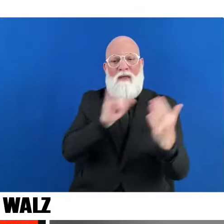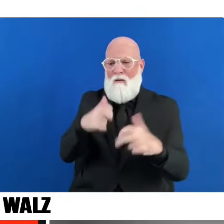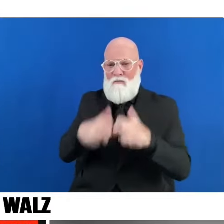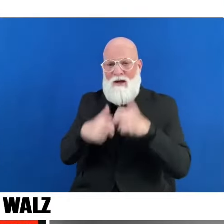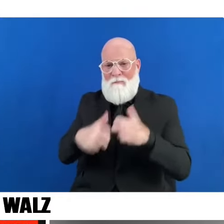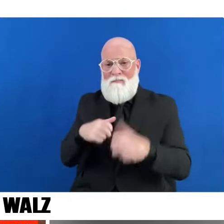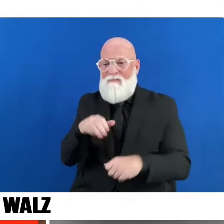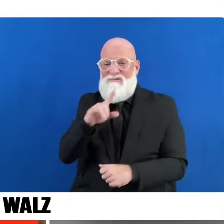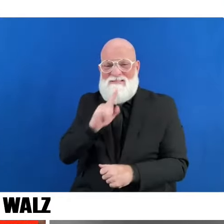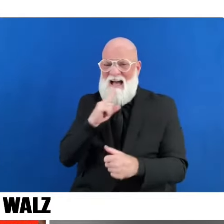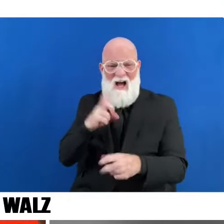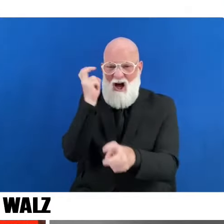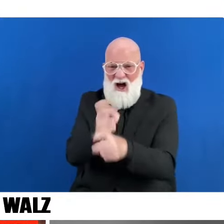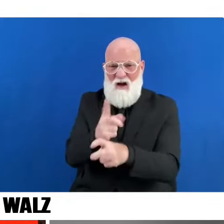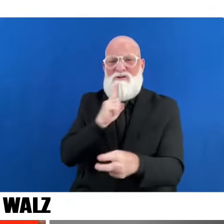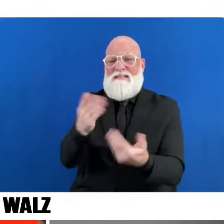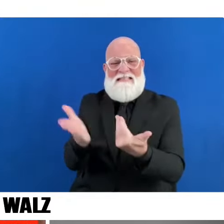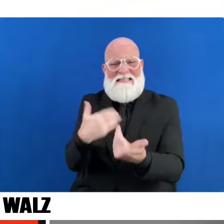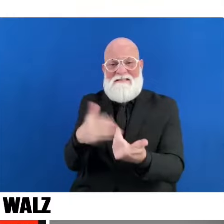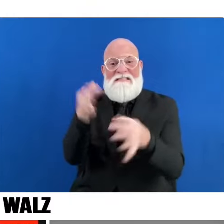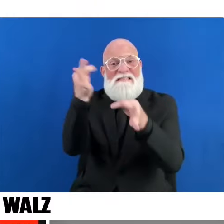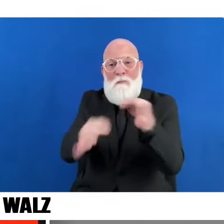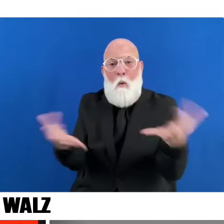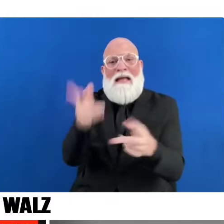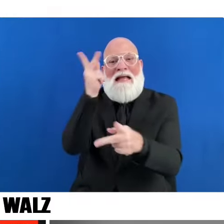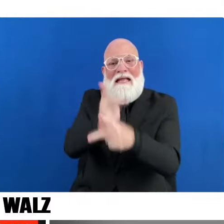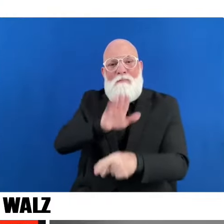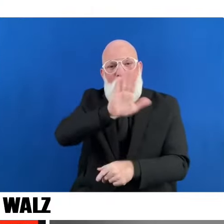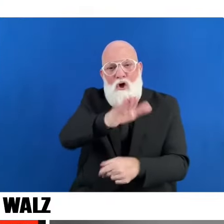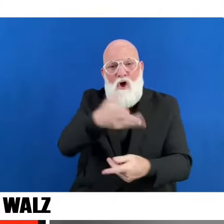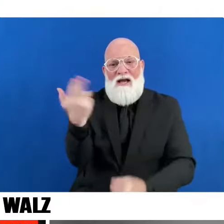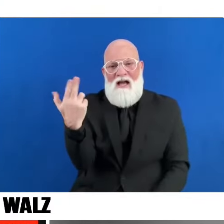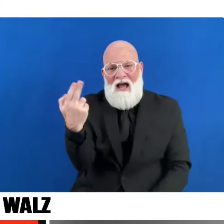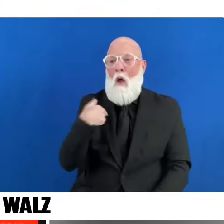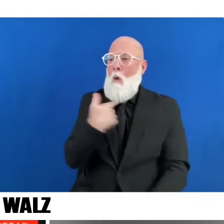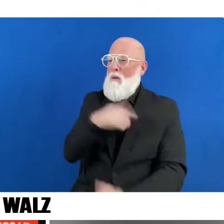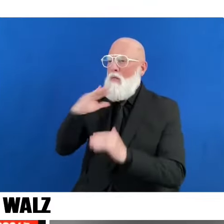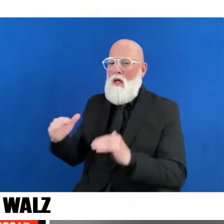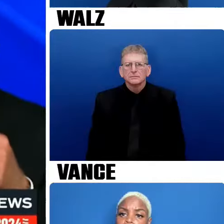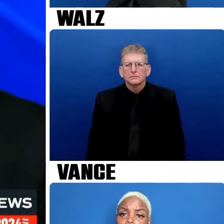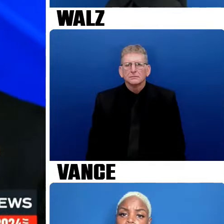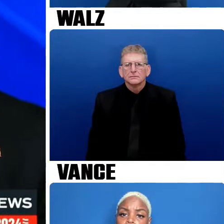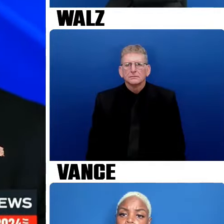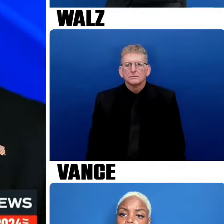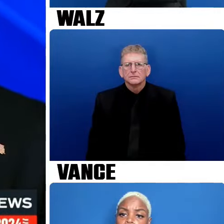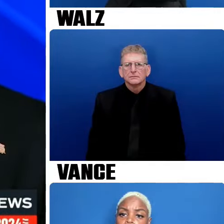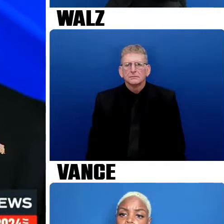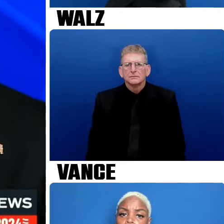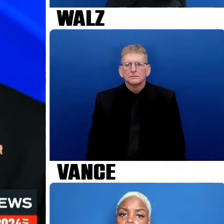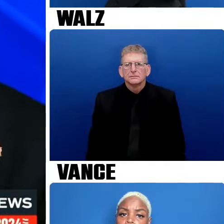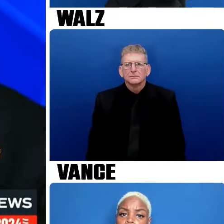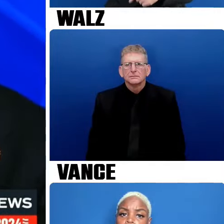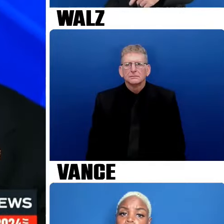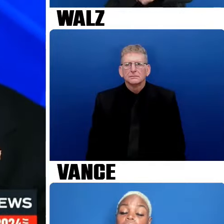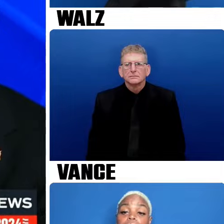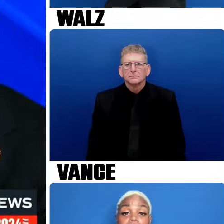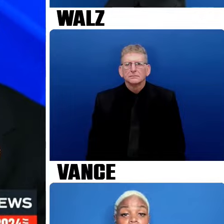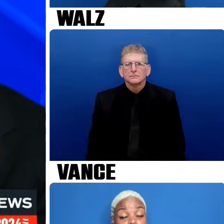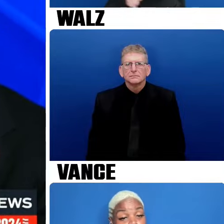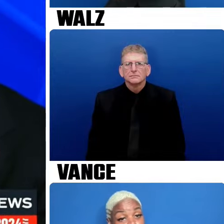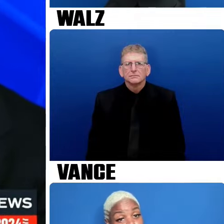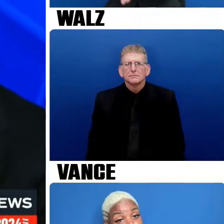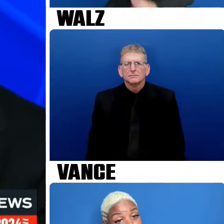can make a difference. We have to. If you're listening tonight, this breaks your heart. Senator. Tim, first of all, I didn't know that your 17-year-old witnessed a shooting. And